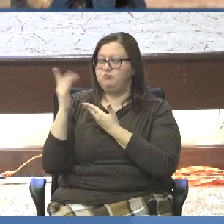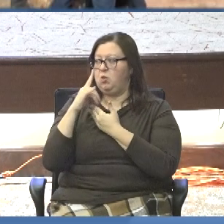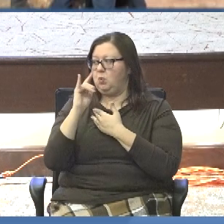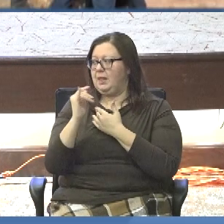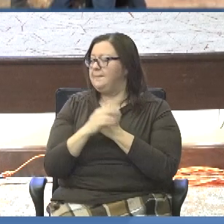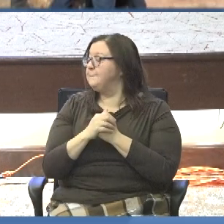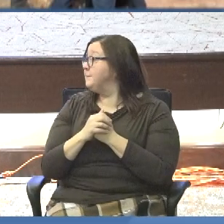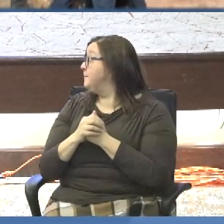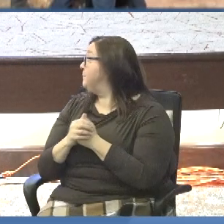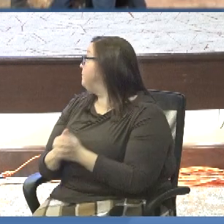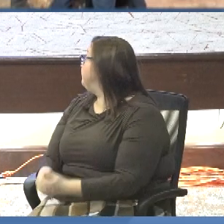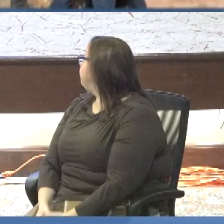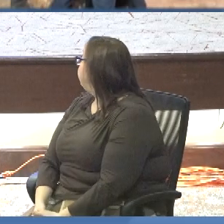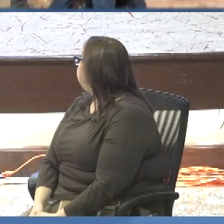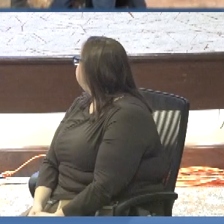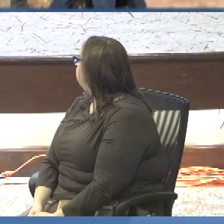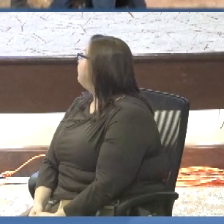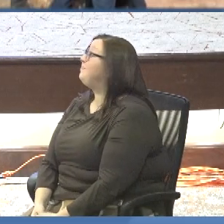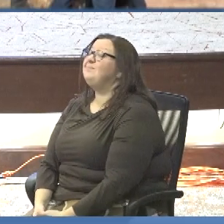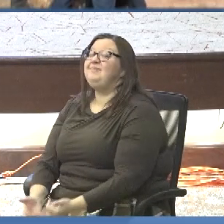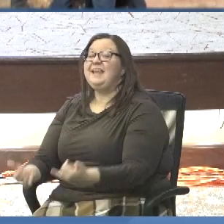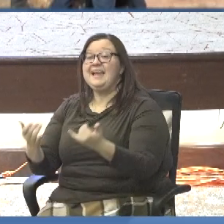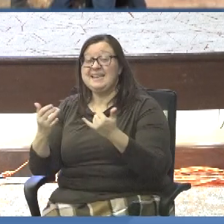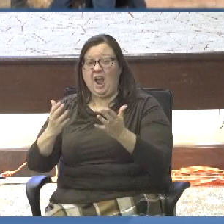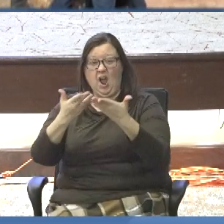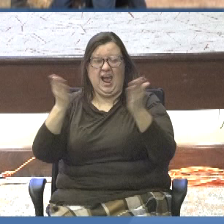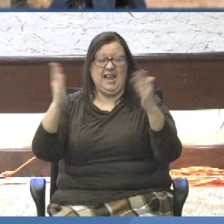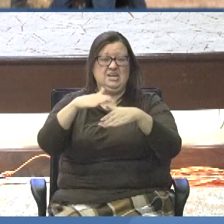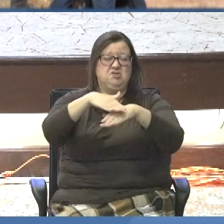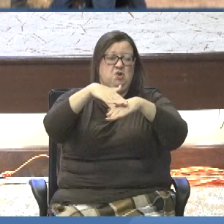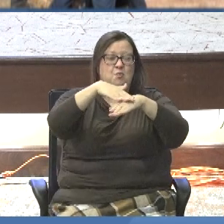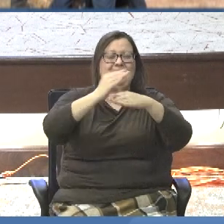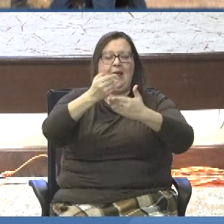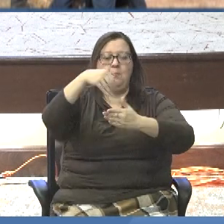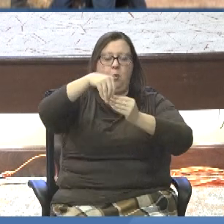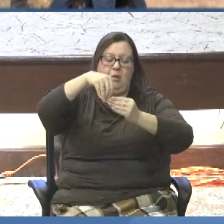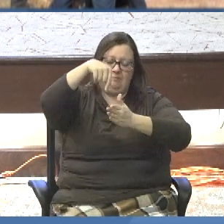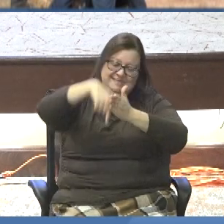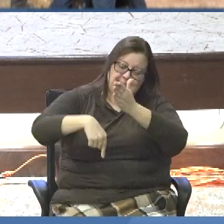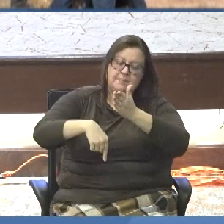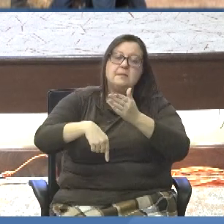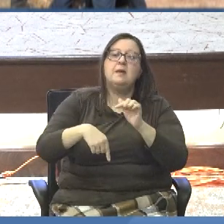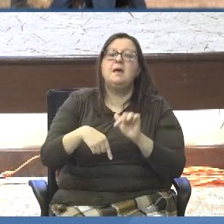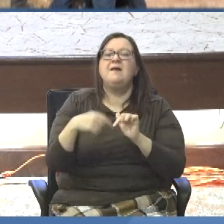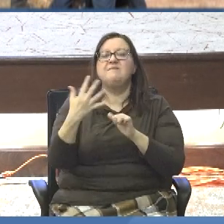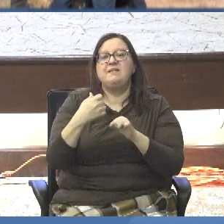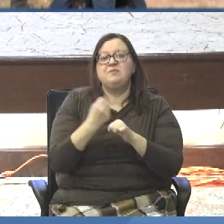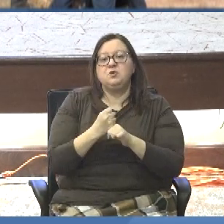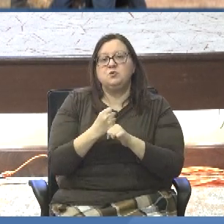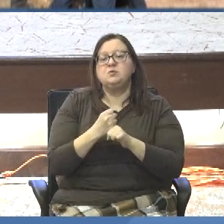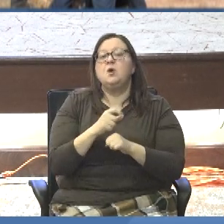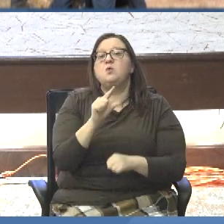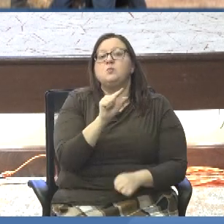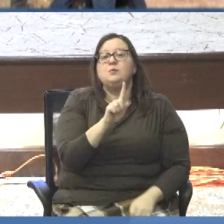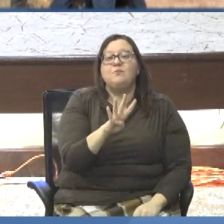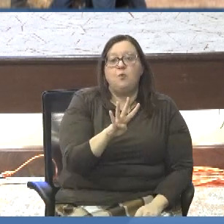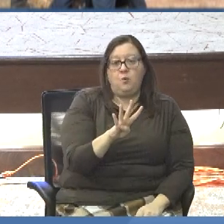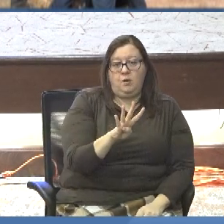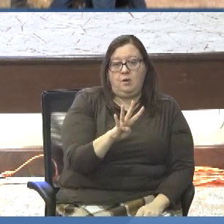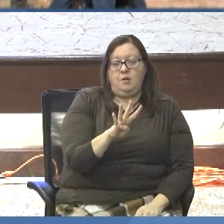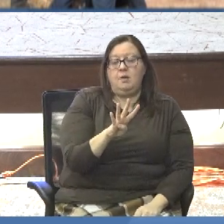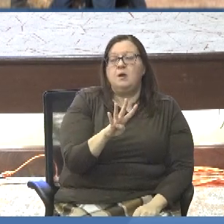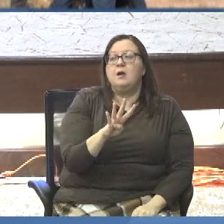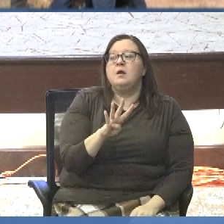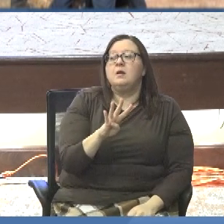So this slide, as I said, is a little more granular detail of the calls for service over the last 5 years. Column on the right is 2024 numbers. You